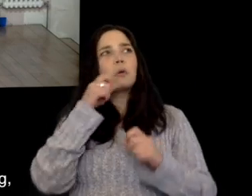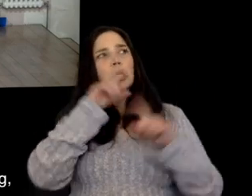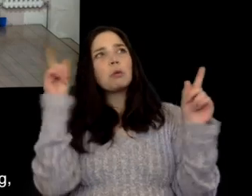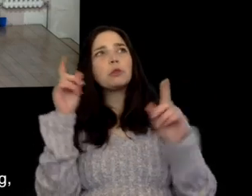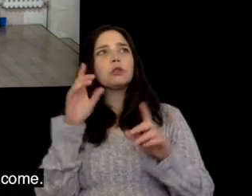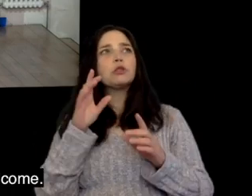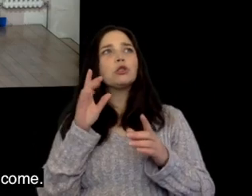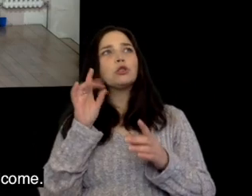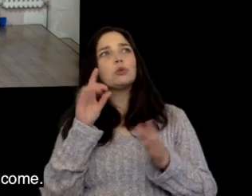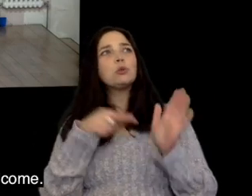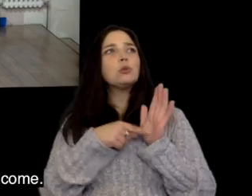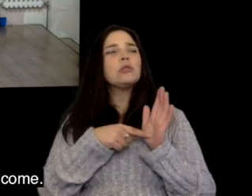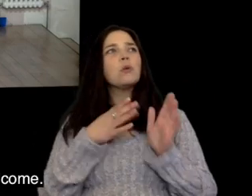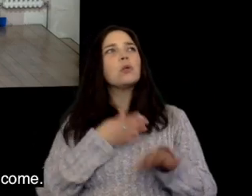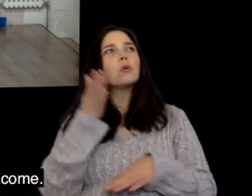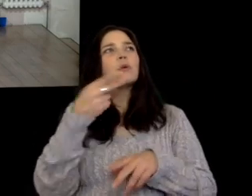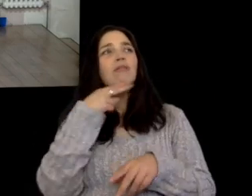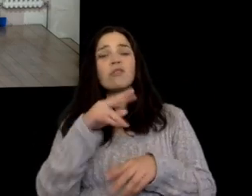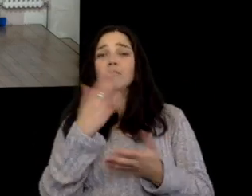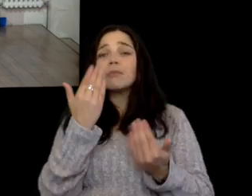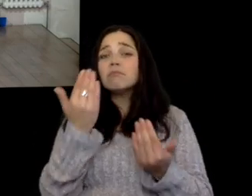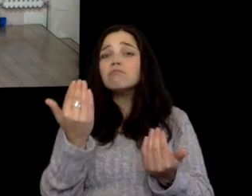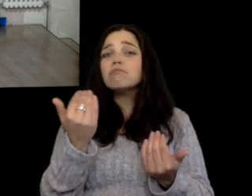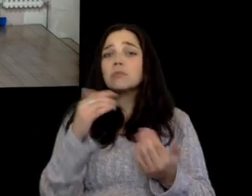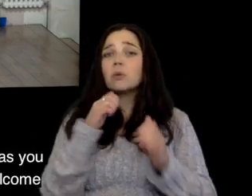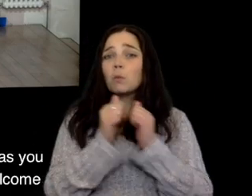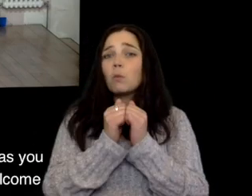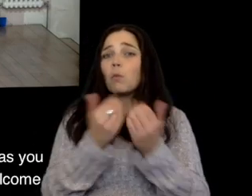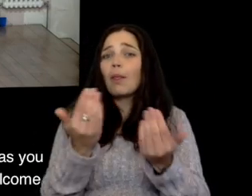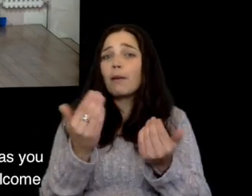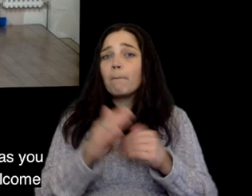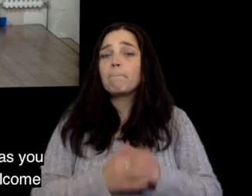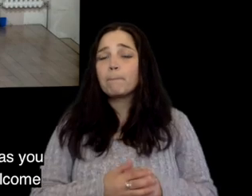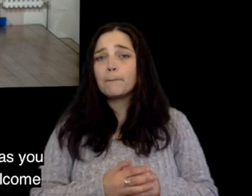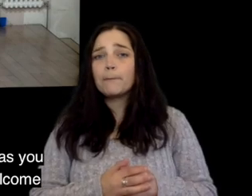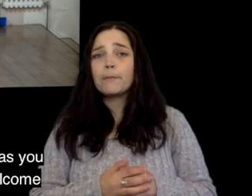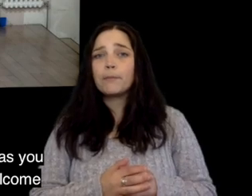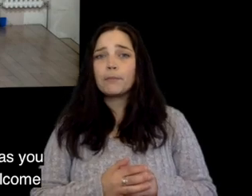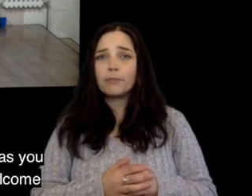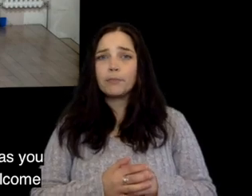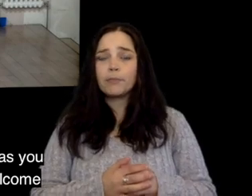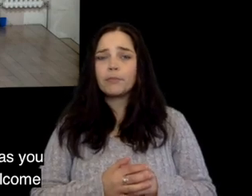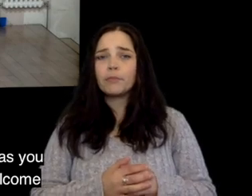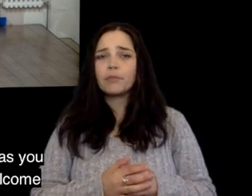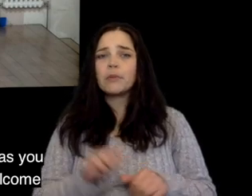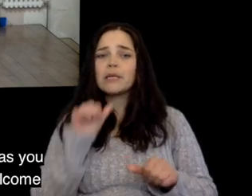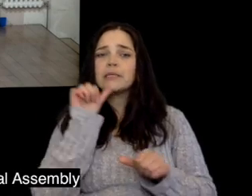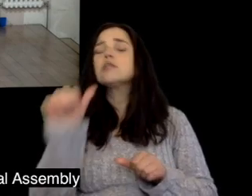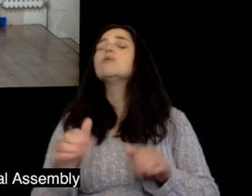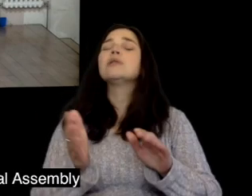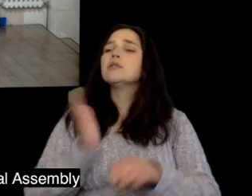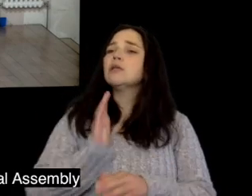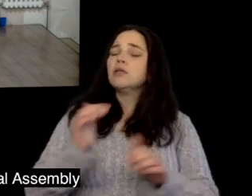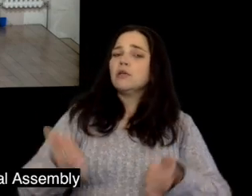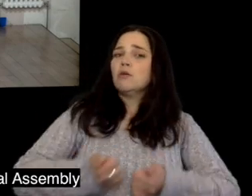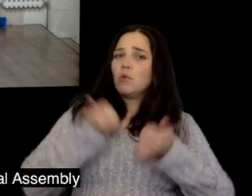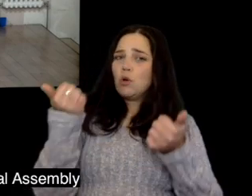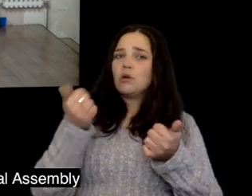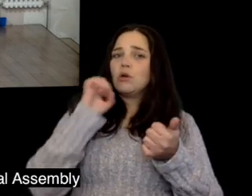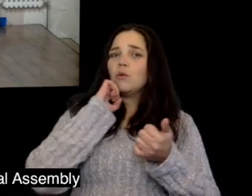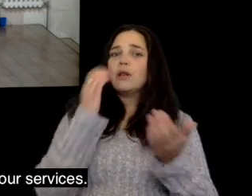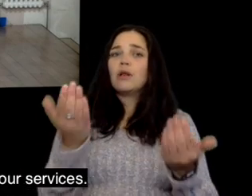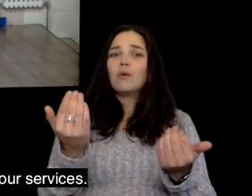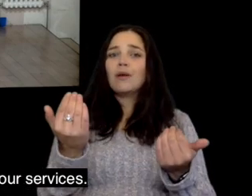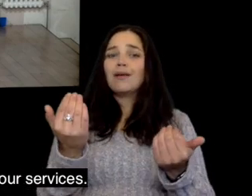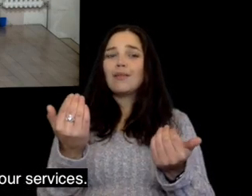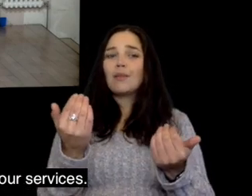up on Tuesday and think, I'd quite like to go this afternoon, please come along. You'd be very, very welcome. Next Sunday morning, as you know, we're